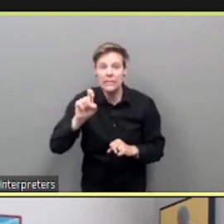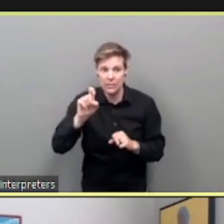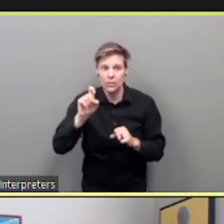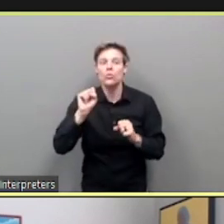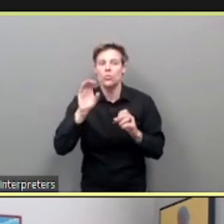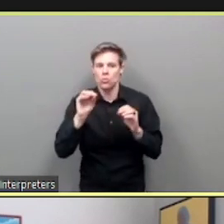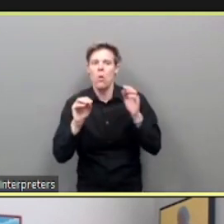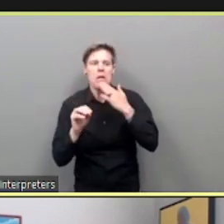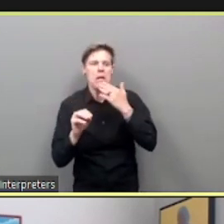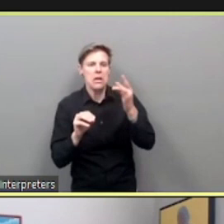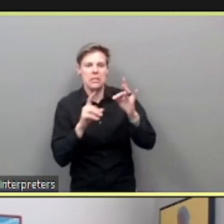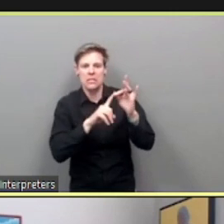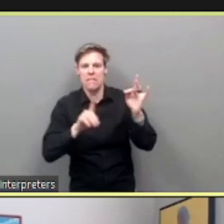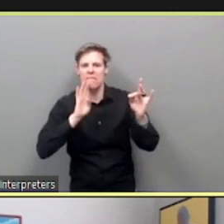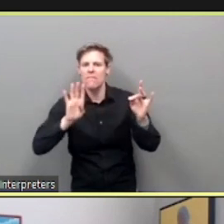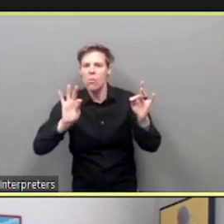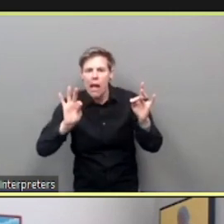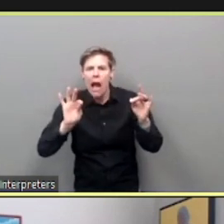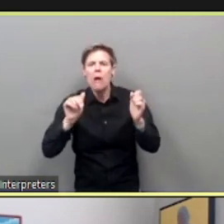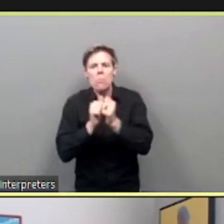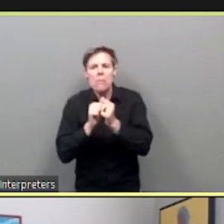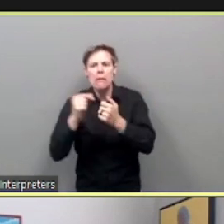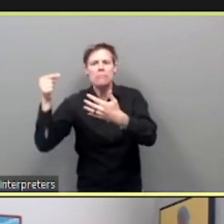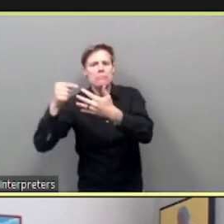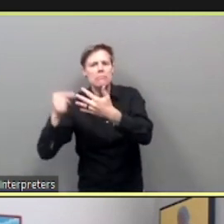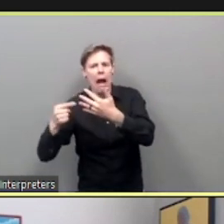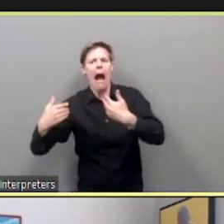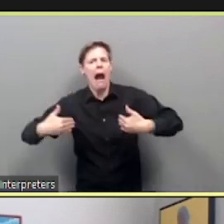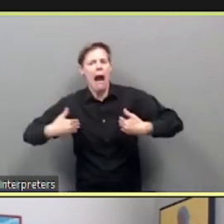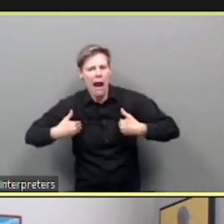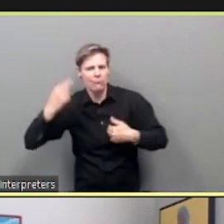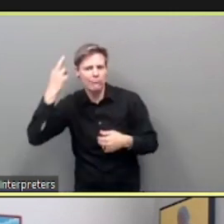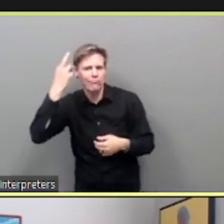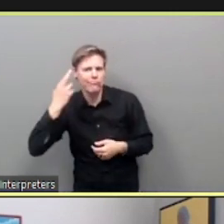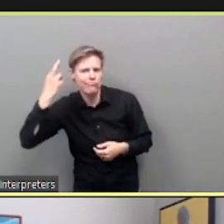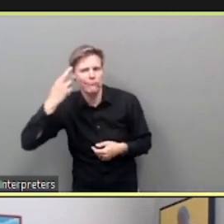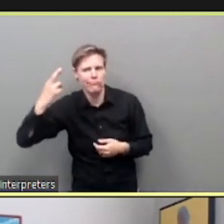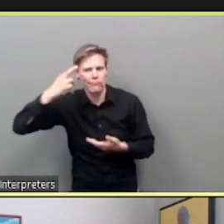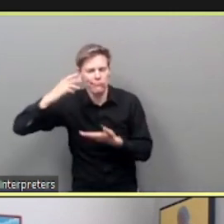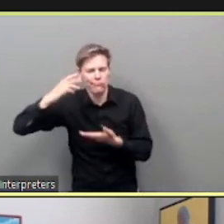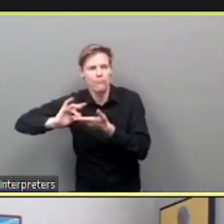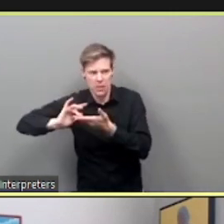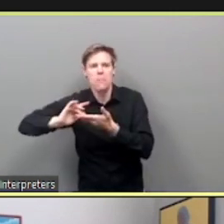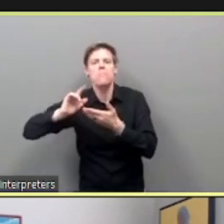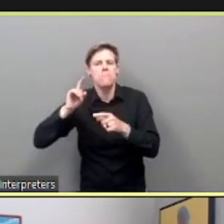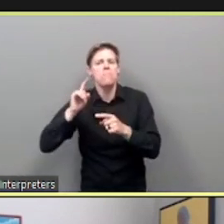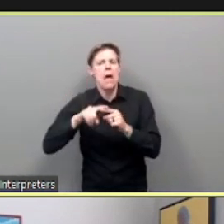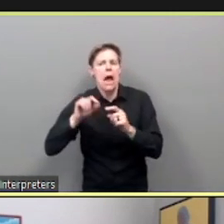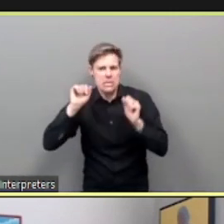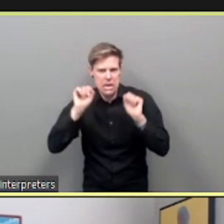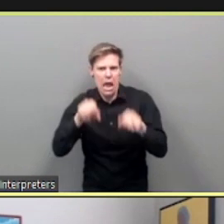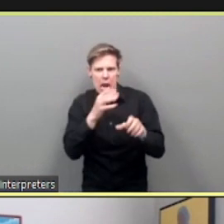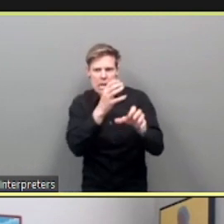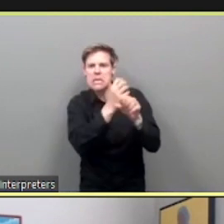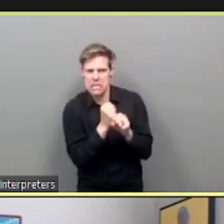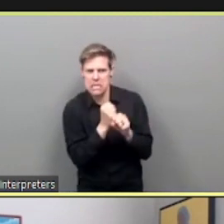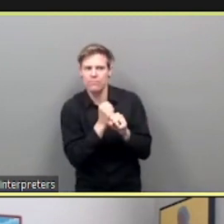conditions, or if you work in a high-risk occupation and institutional setting, and you're like,